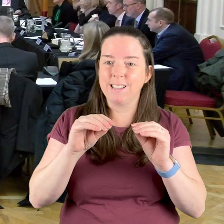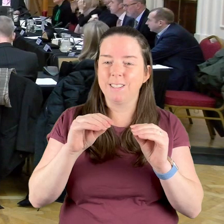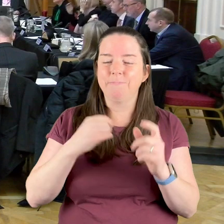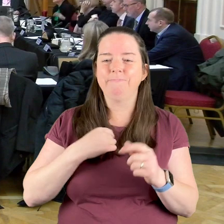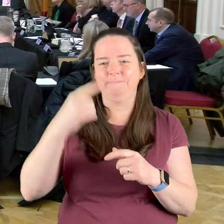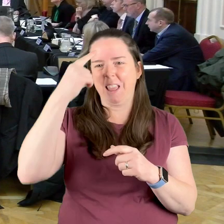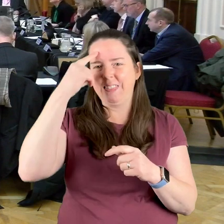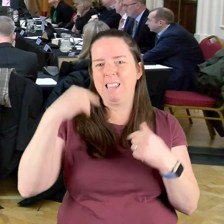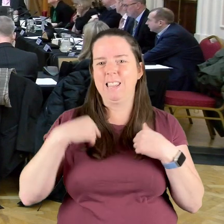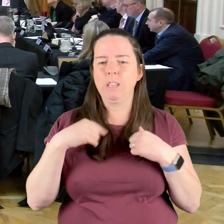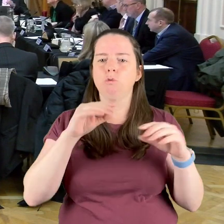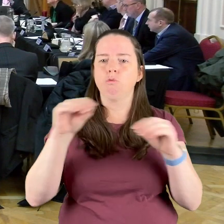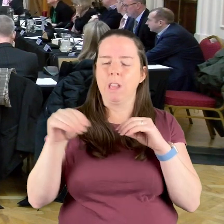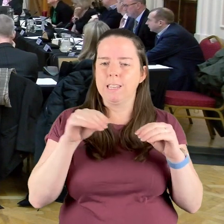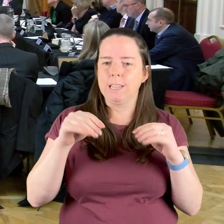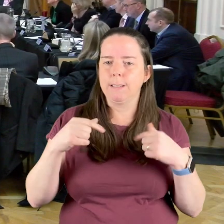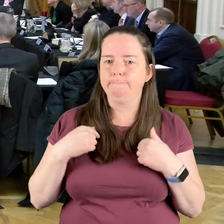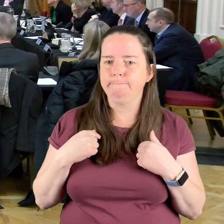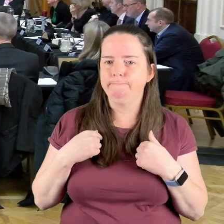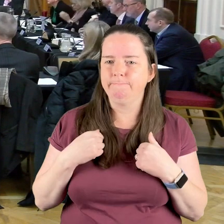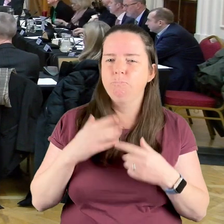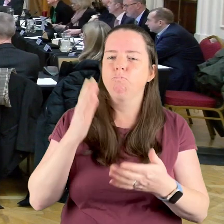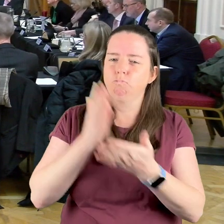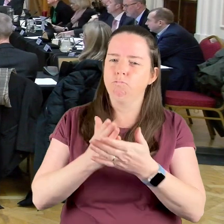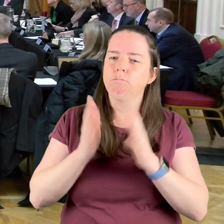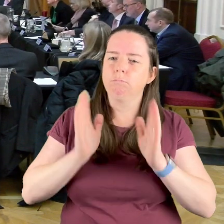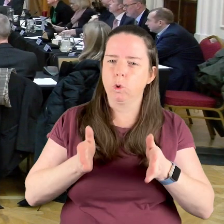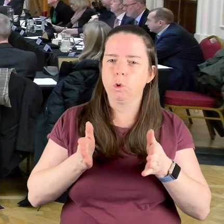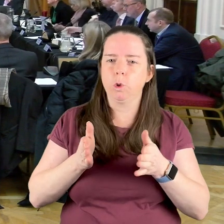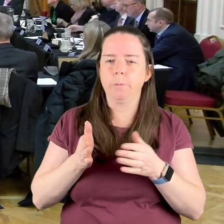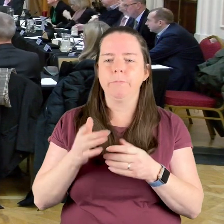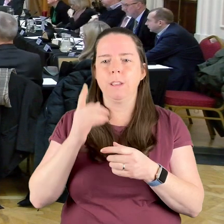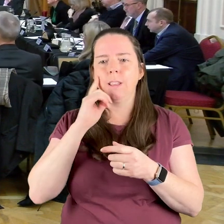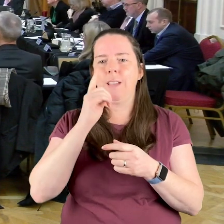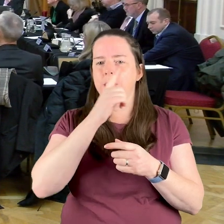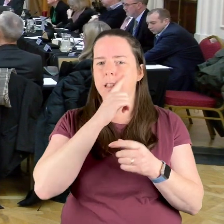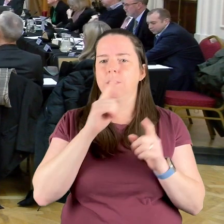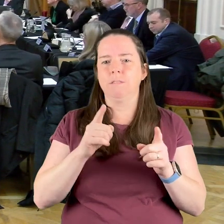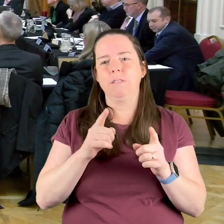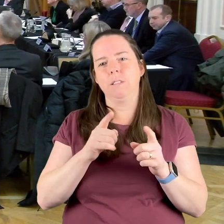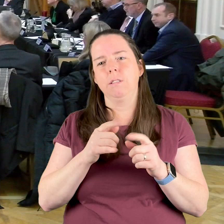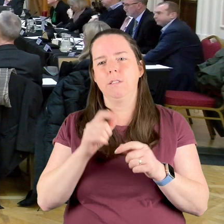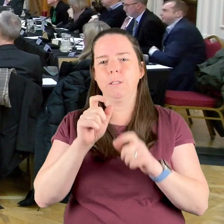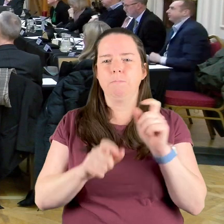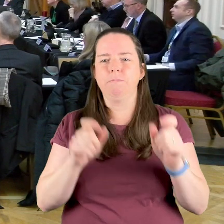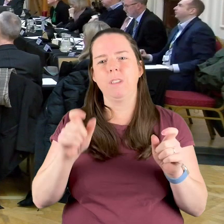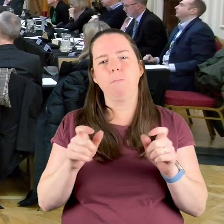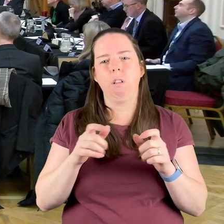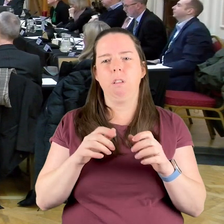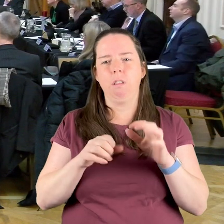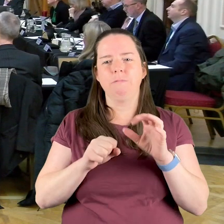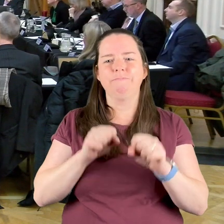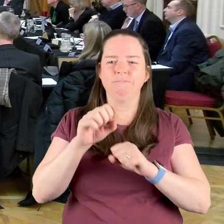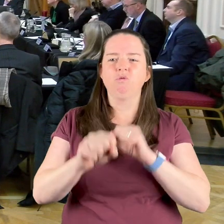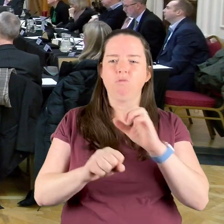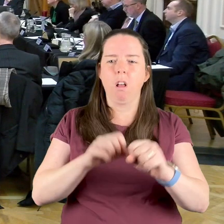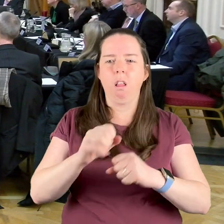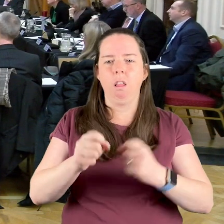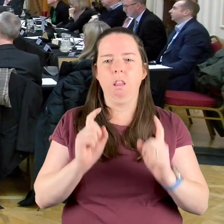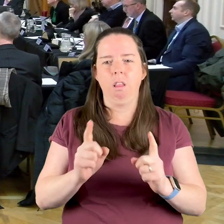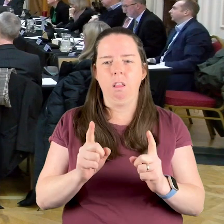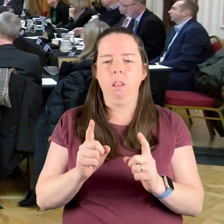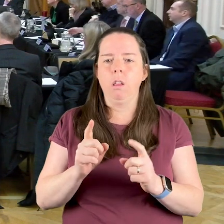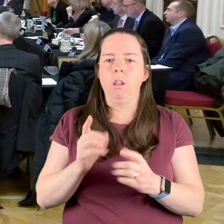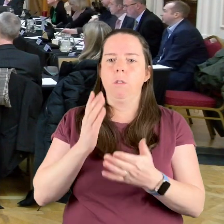Jacqueline's comment. Training, I think, is crucial. And I think it's going to be evidence in the CNST that people are in